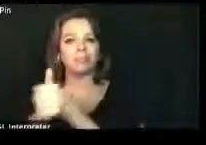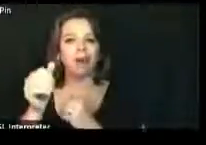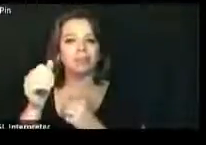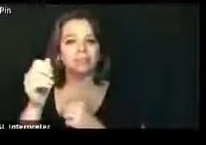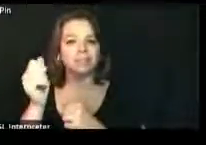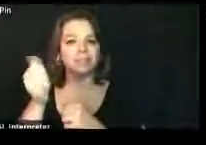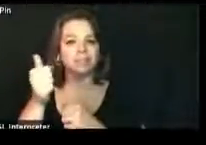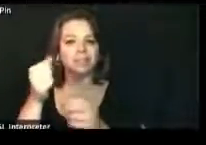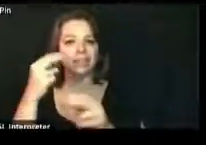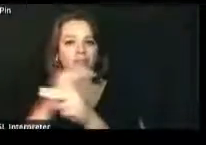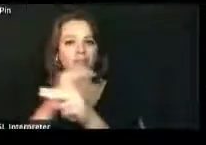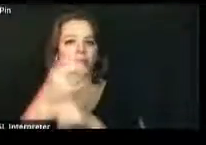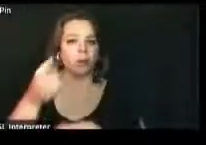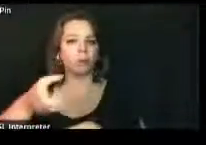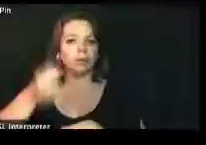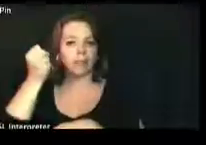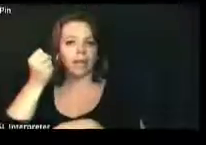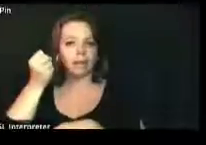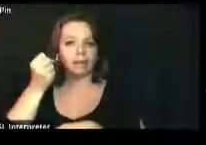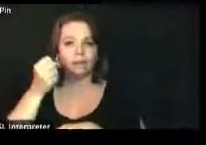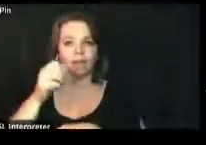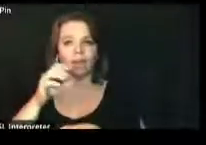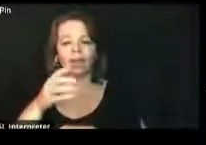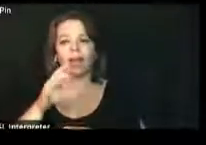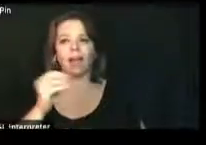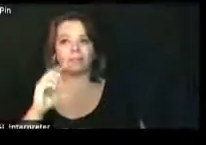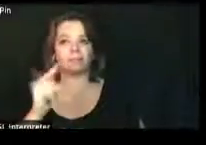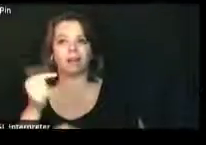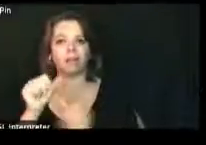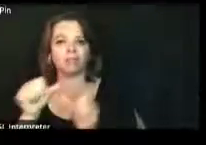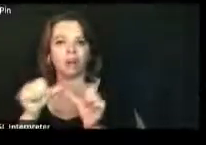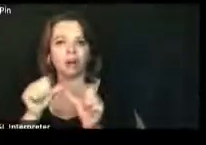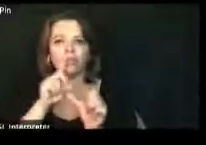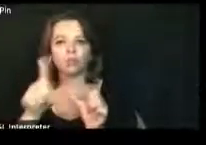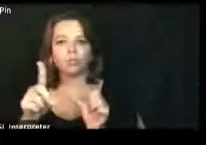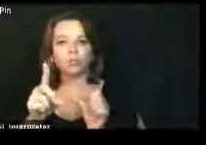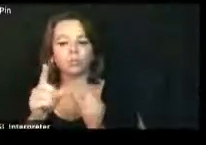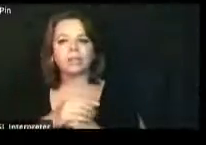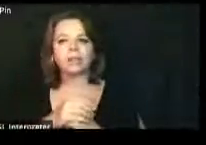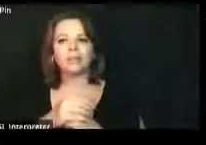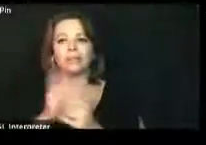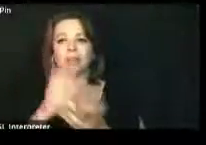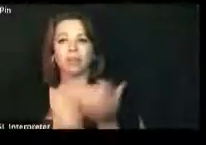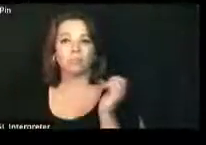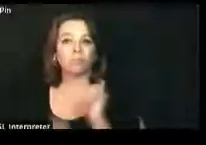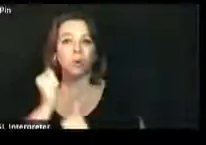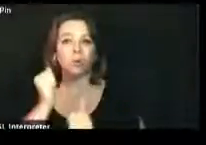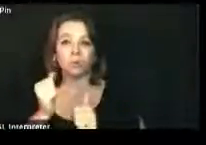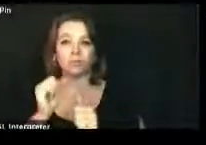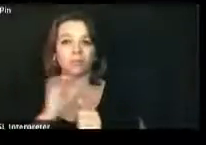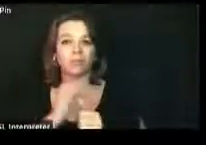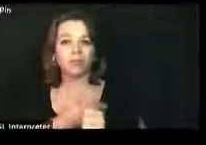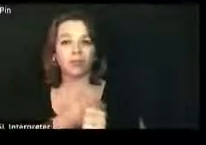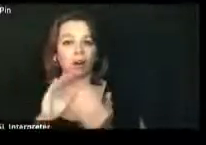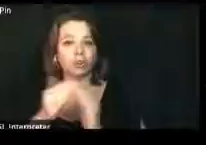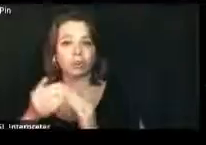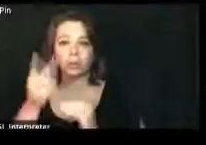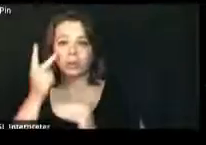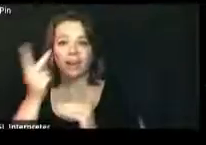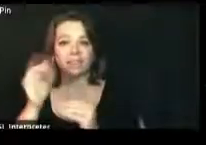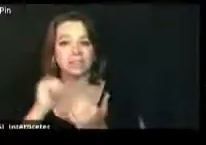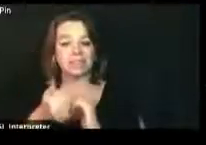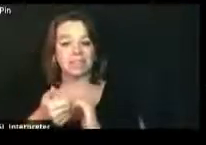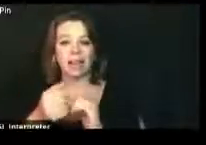away, and other areas that were assets for our predominantly Black community. We've seen how redistricting and other